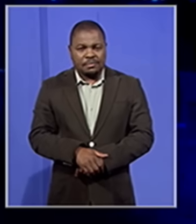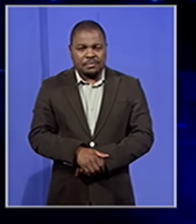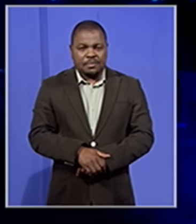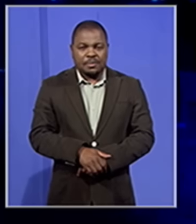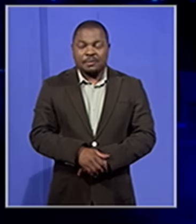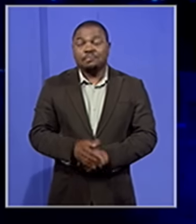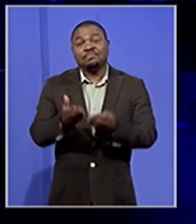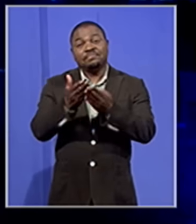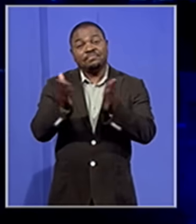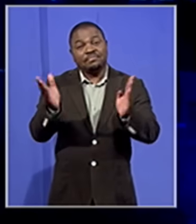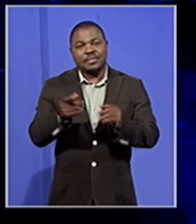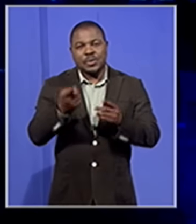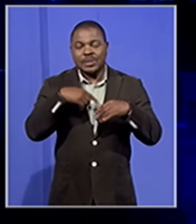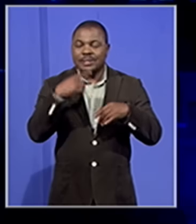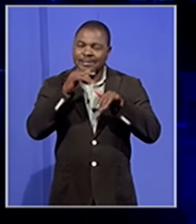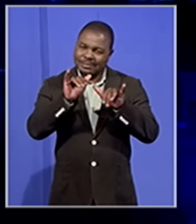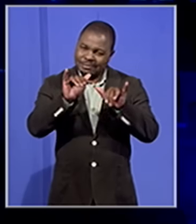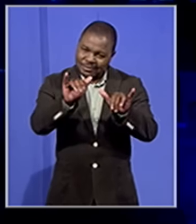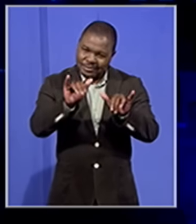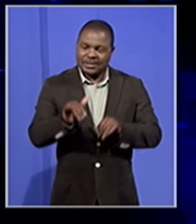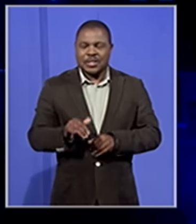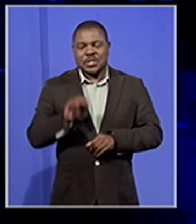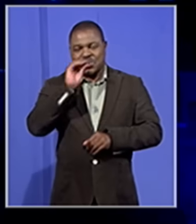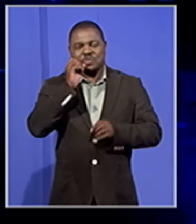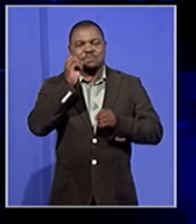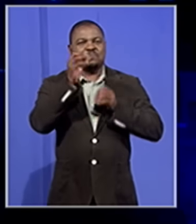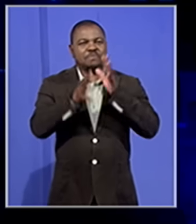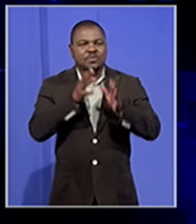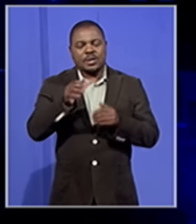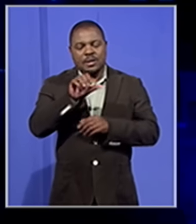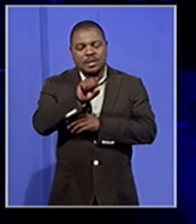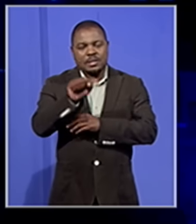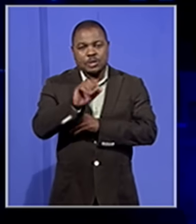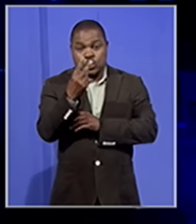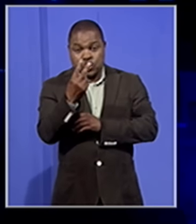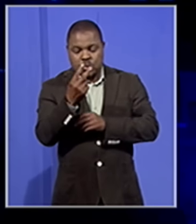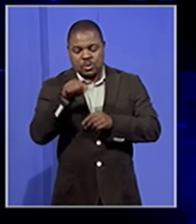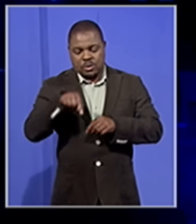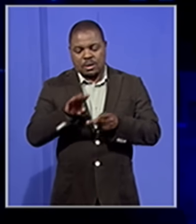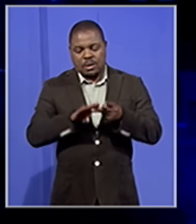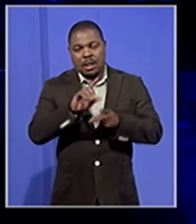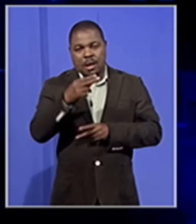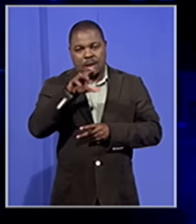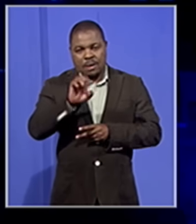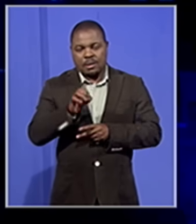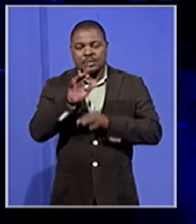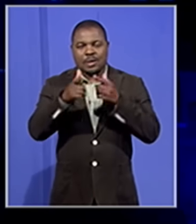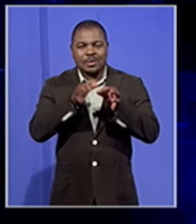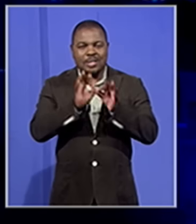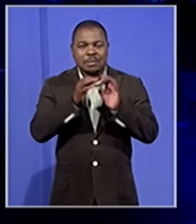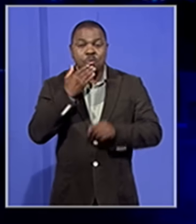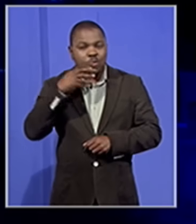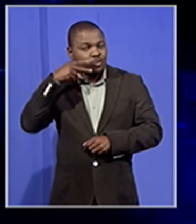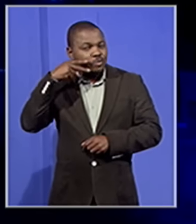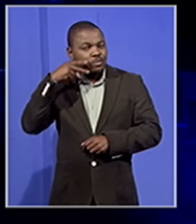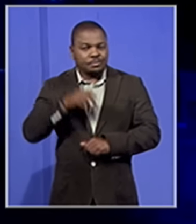Re boetse re dula le rona go tsholele tsona mona ho SABC 2 le o le hae puong ya matso ke na le Augustine Letlalo.